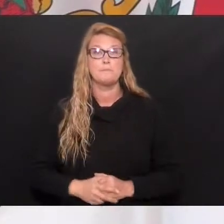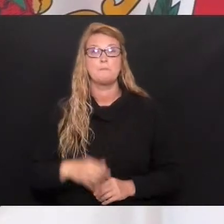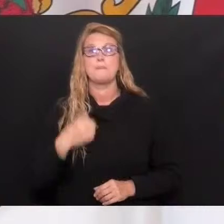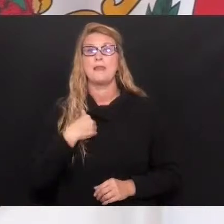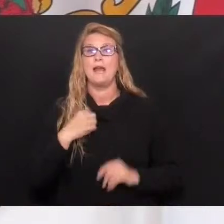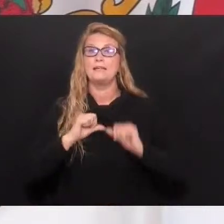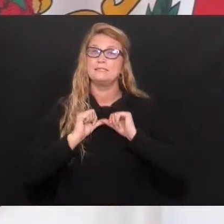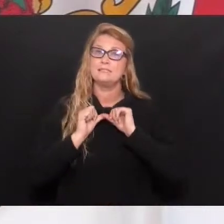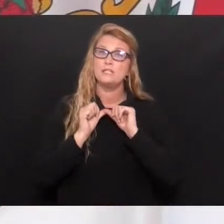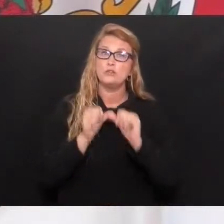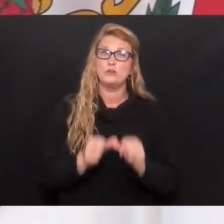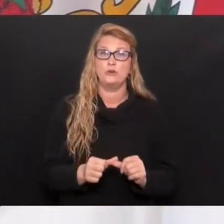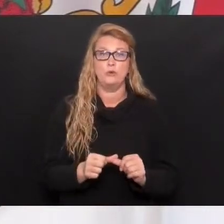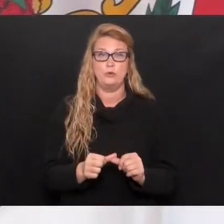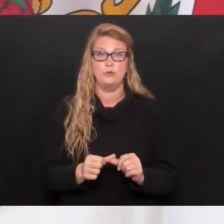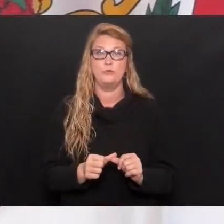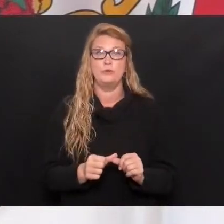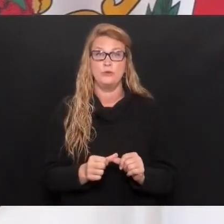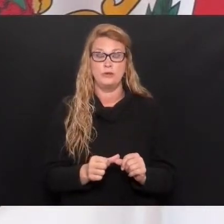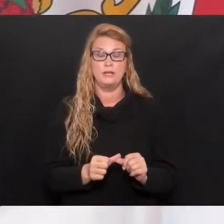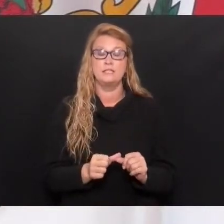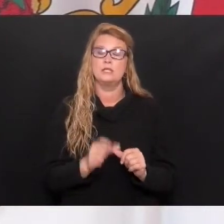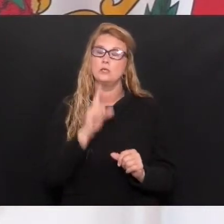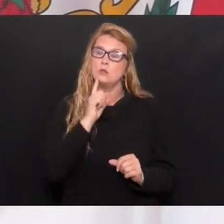to really